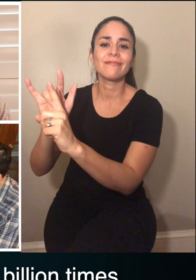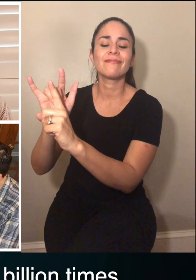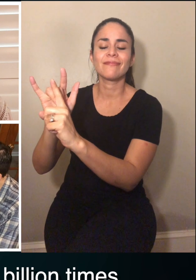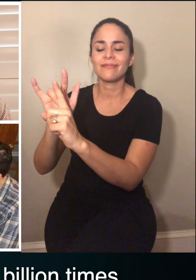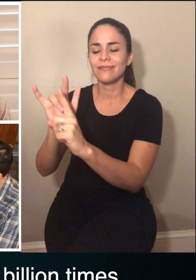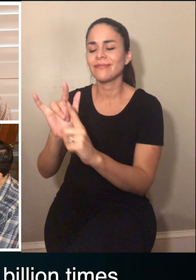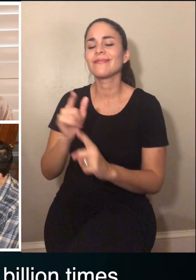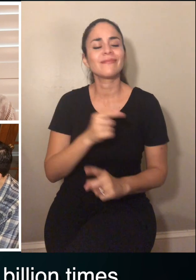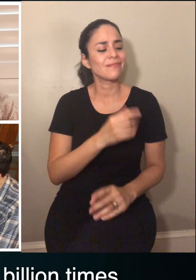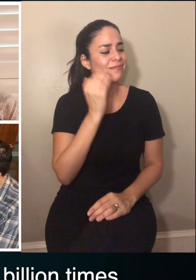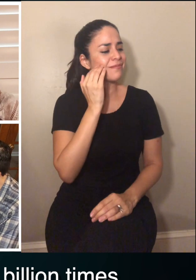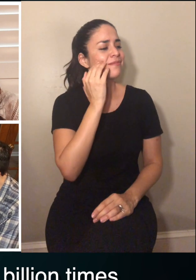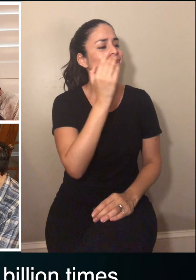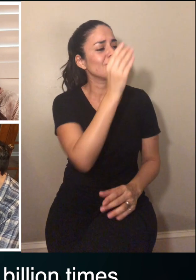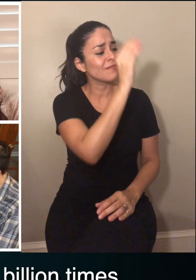you would again